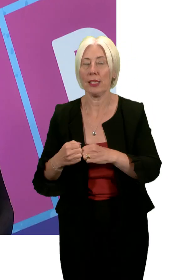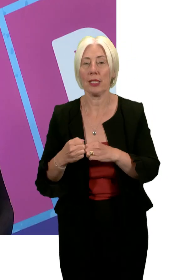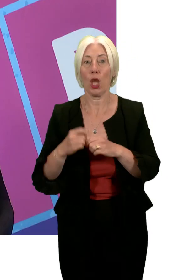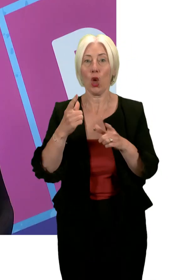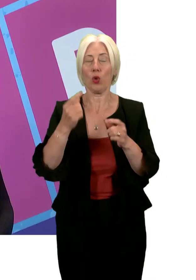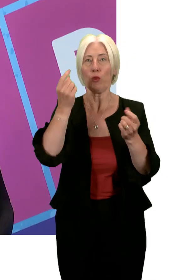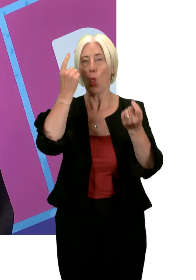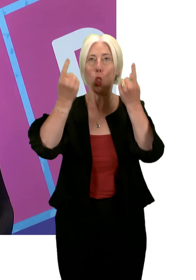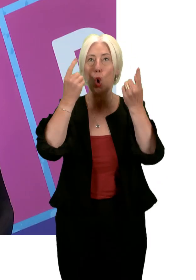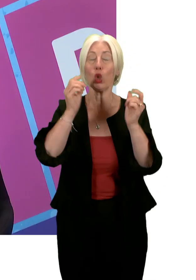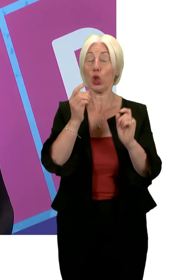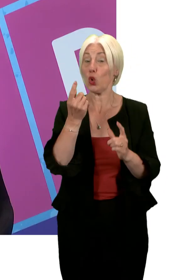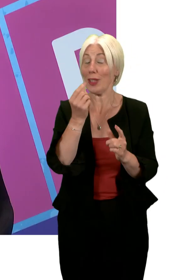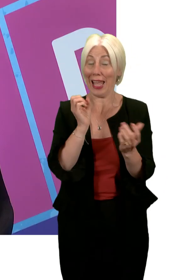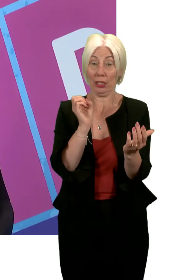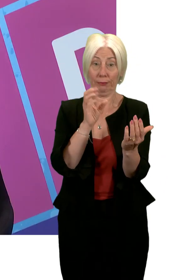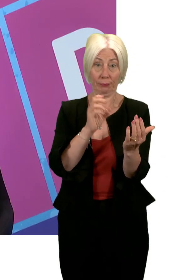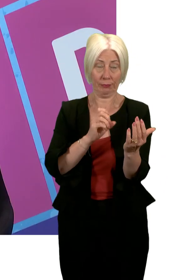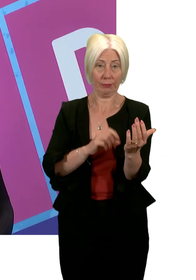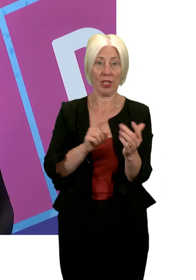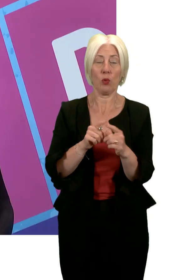thoughts out there, you can do so using